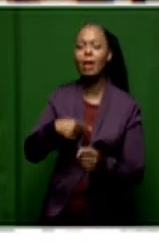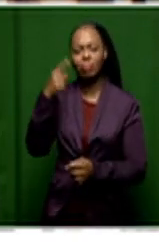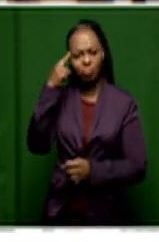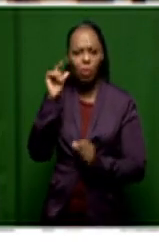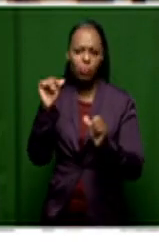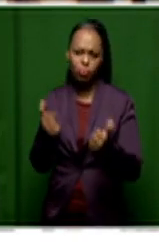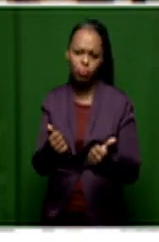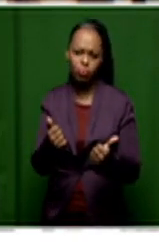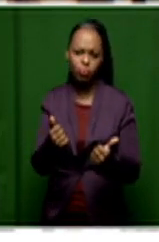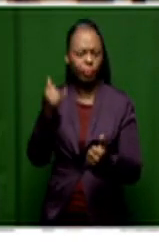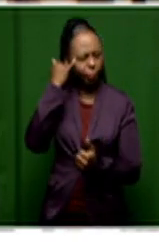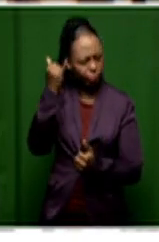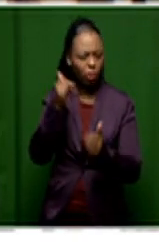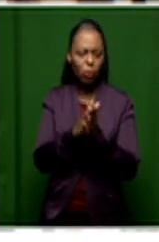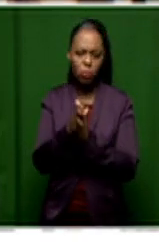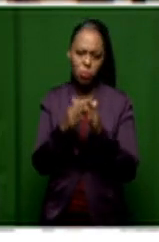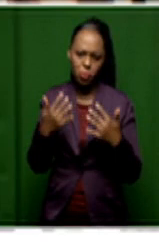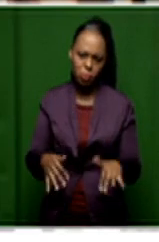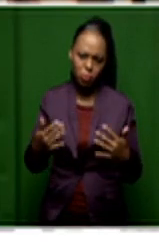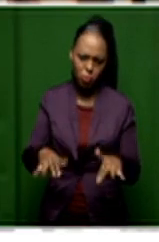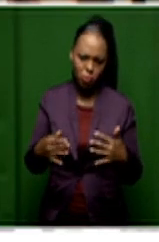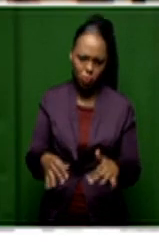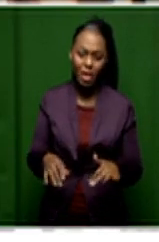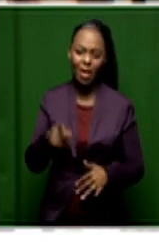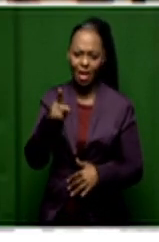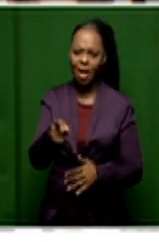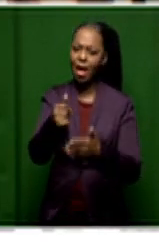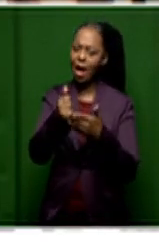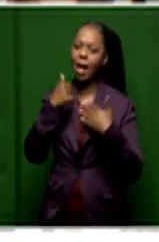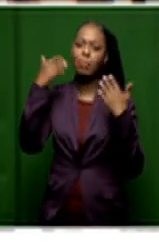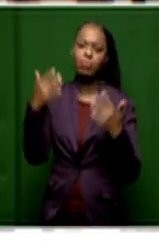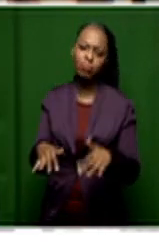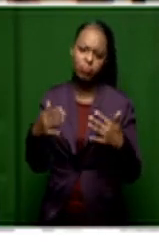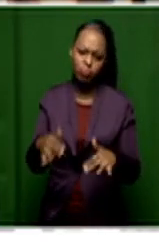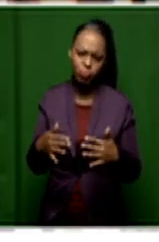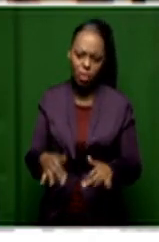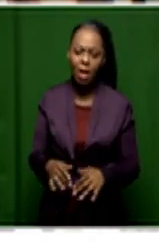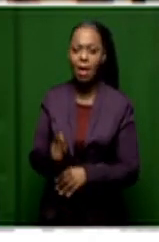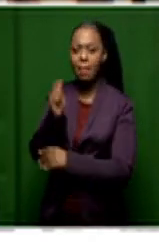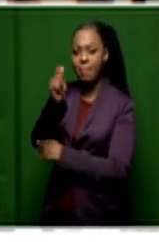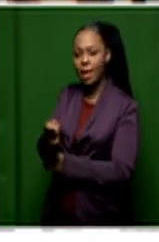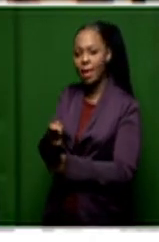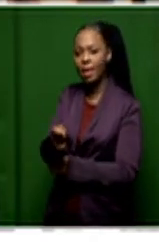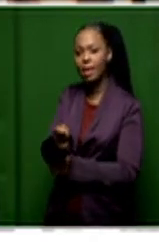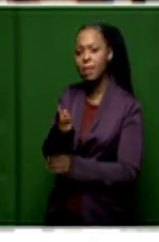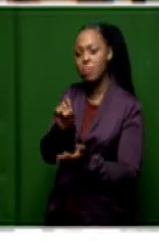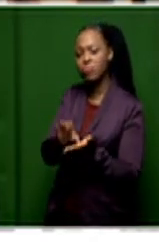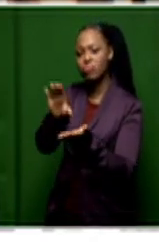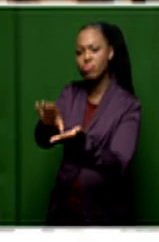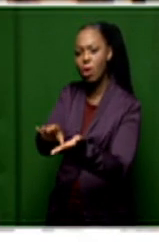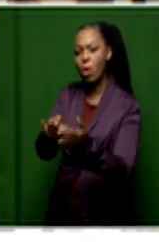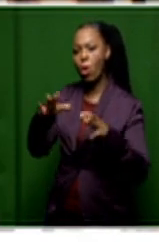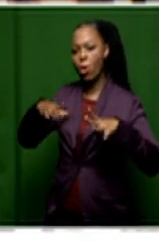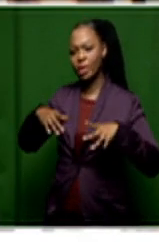the conventional social grants, that also helped. The interest payment holidays provided